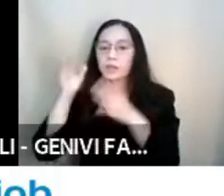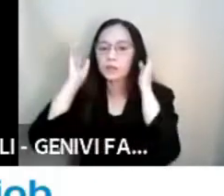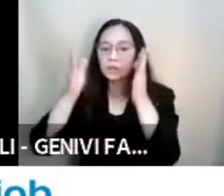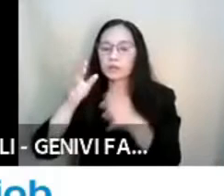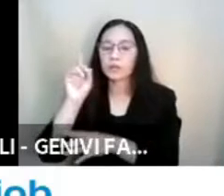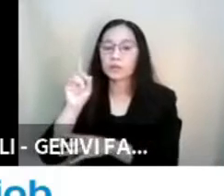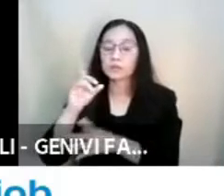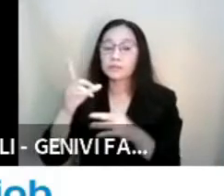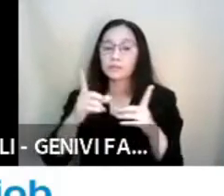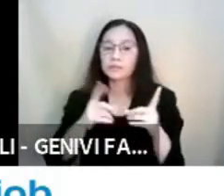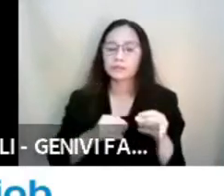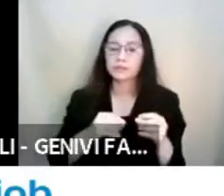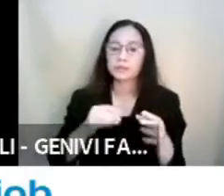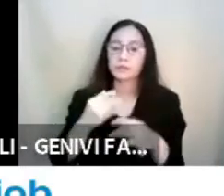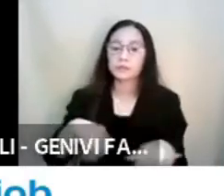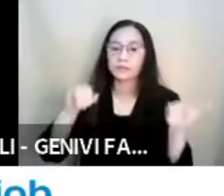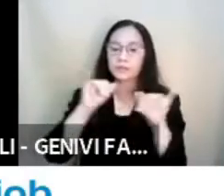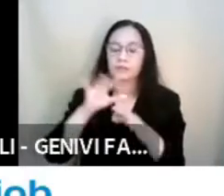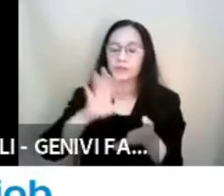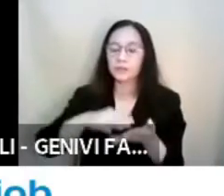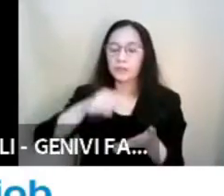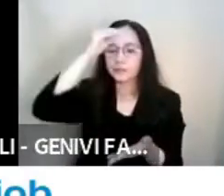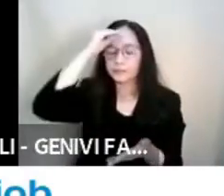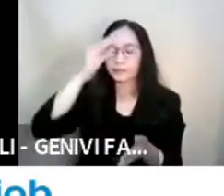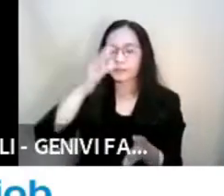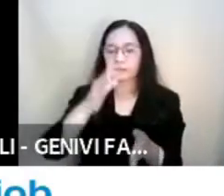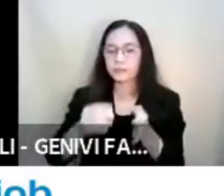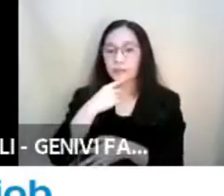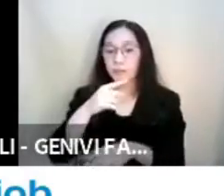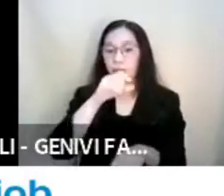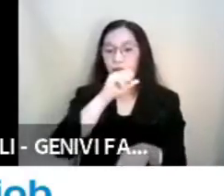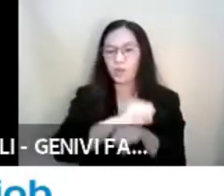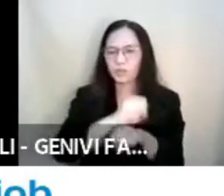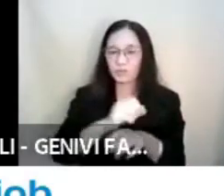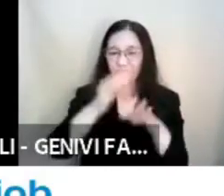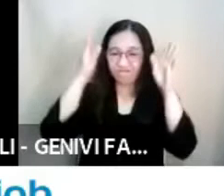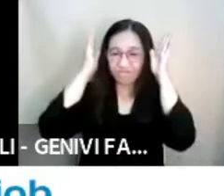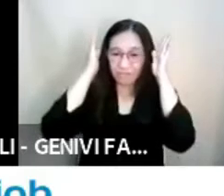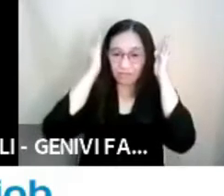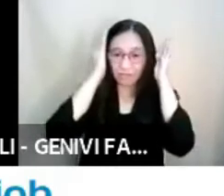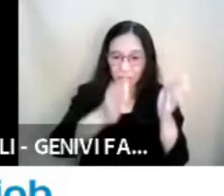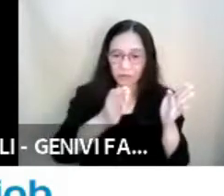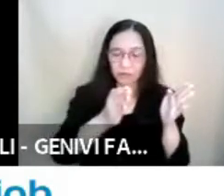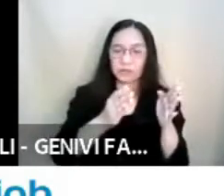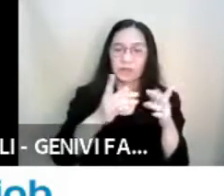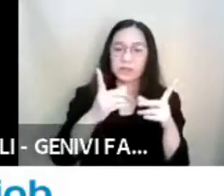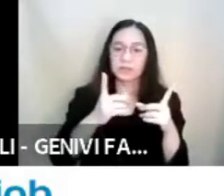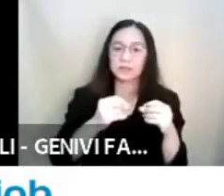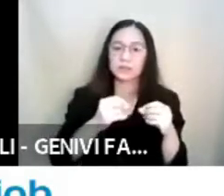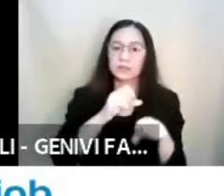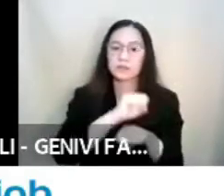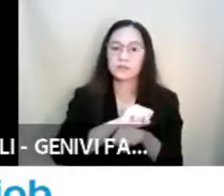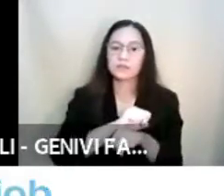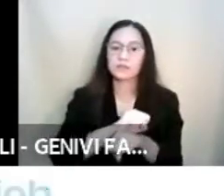Kasi importante po matutunan nila na hindi na pag sinabing trabaho, focus ka talaga doon sa ginagawa mong trabaho.